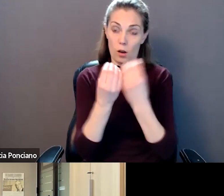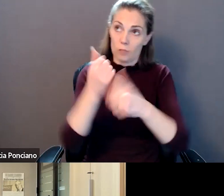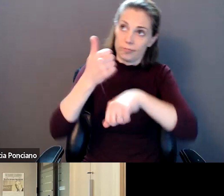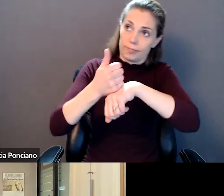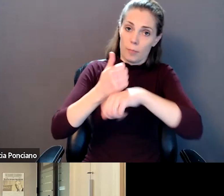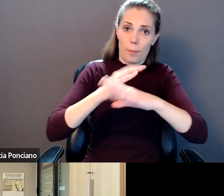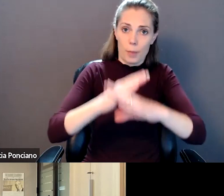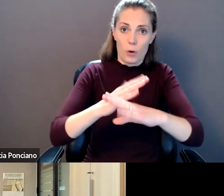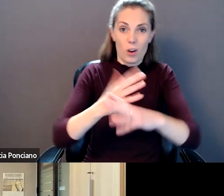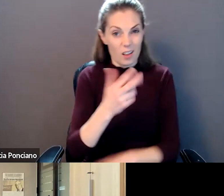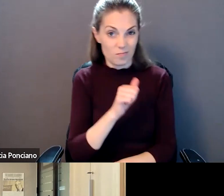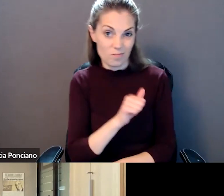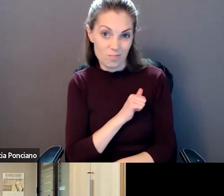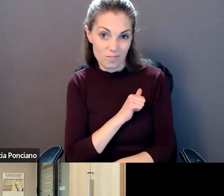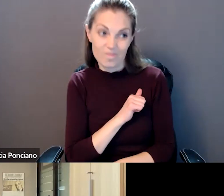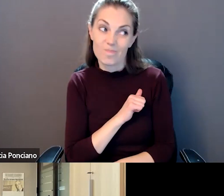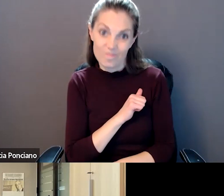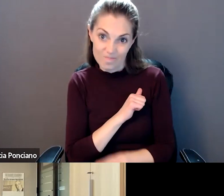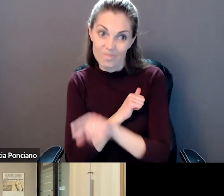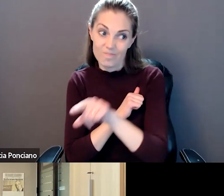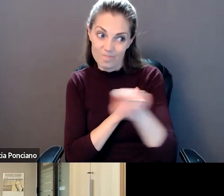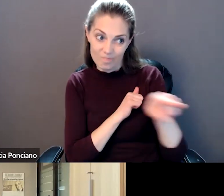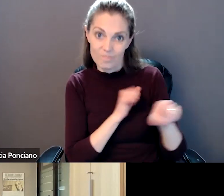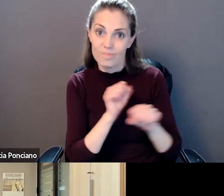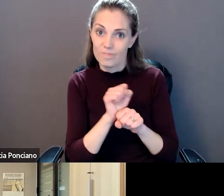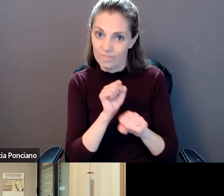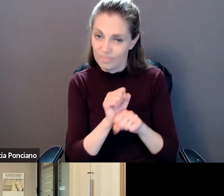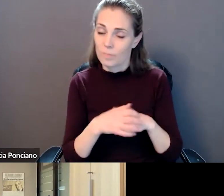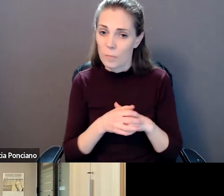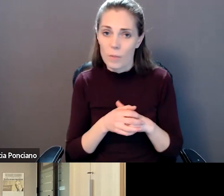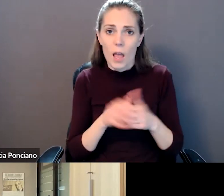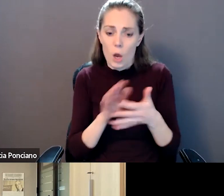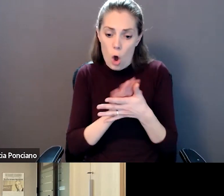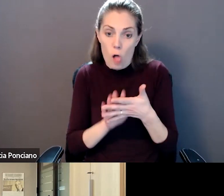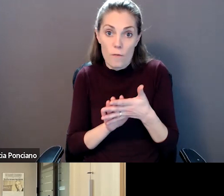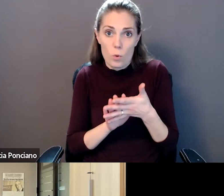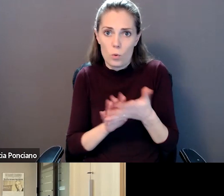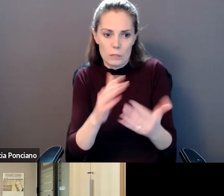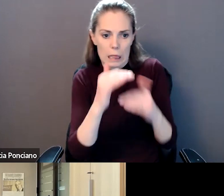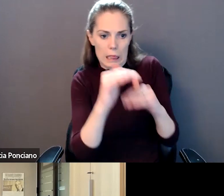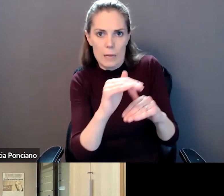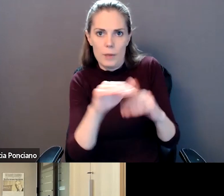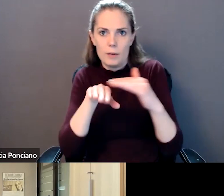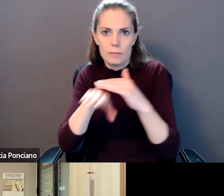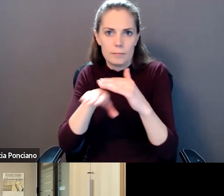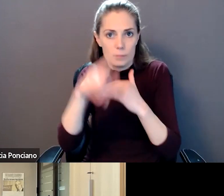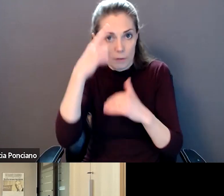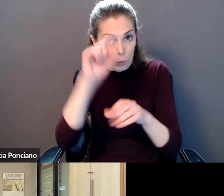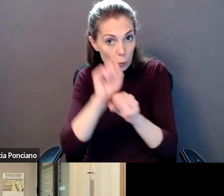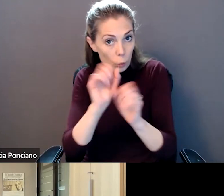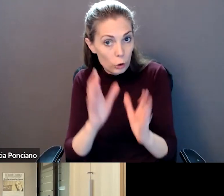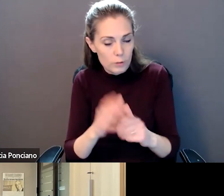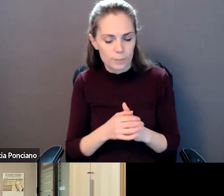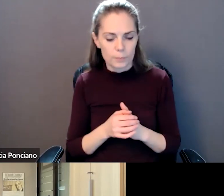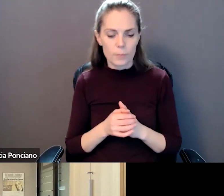many workplaces. And we know that all of those things limit workplace accessibility for workers. Unions negotiate with our